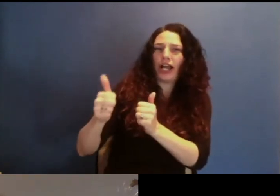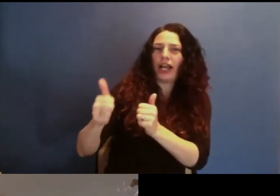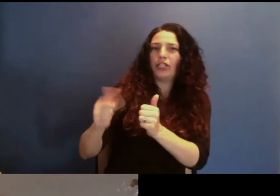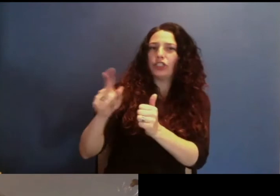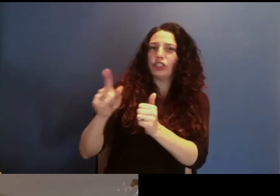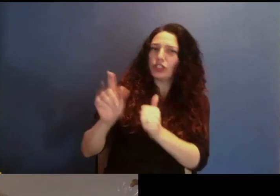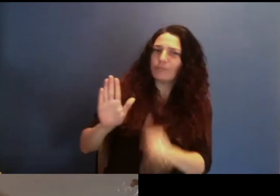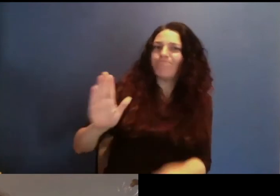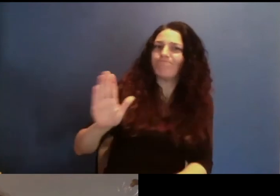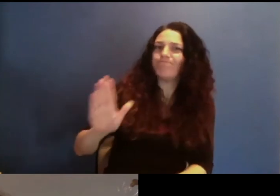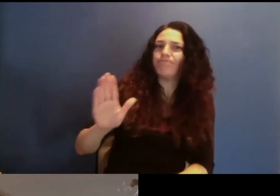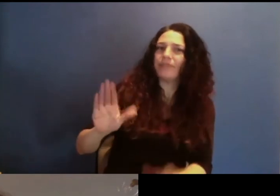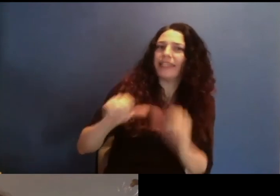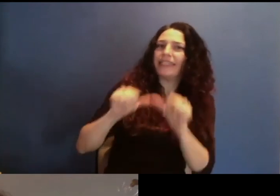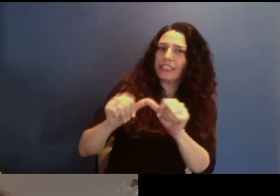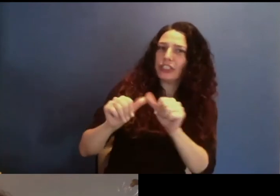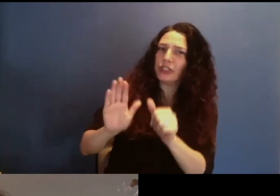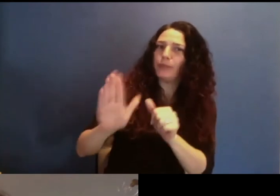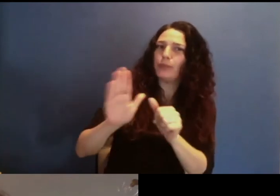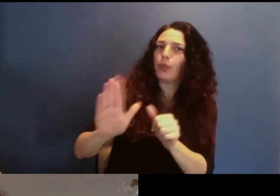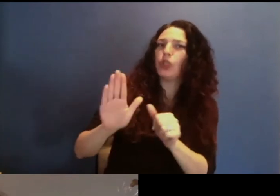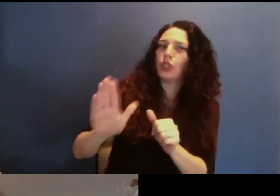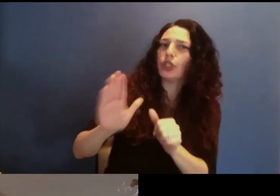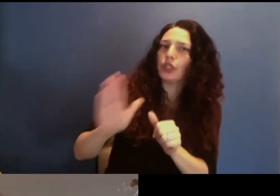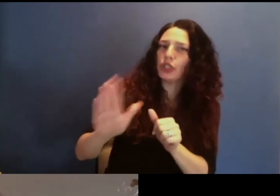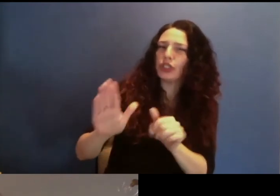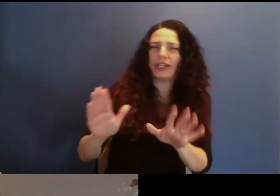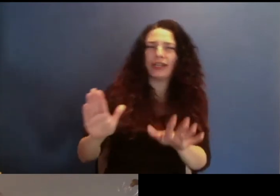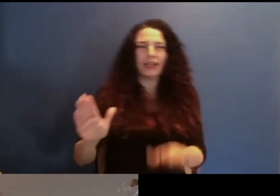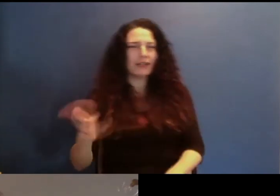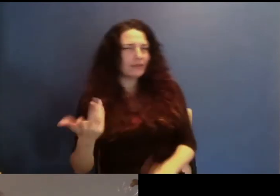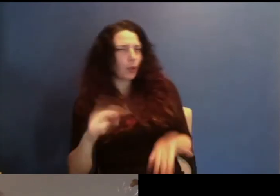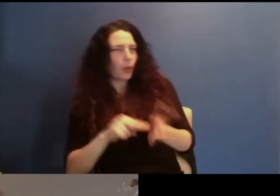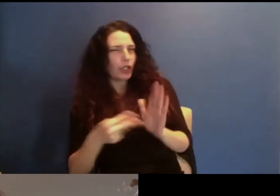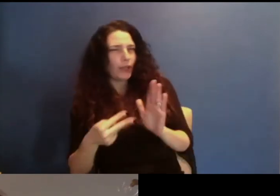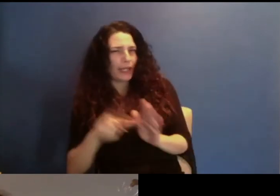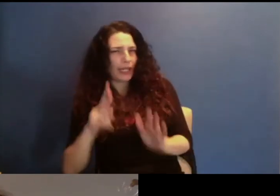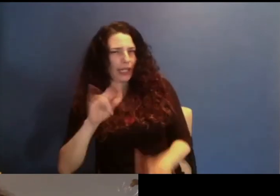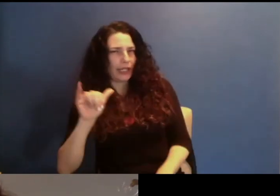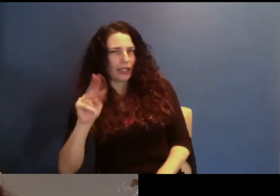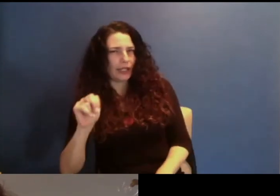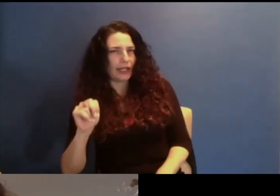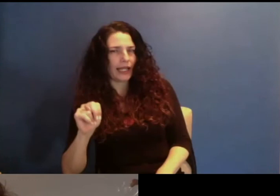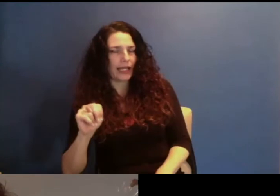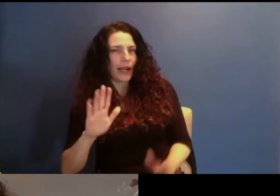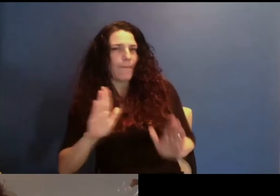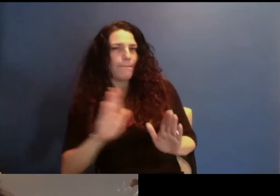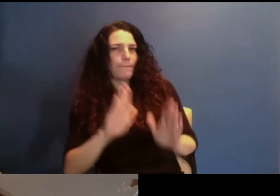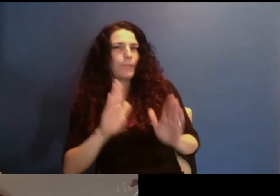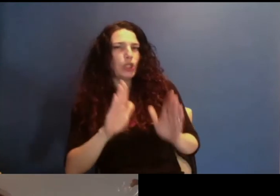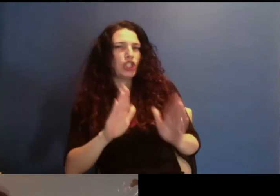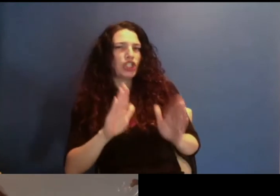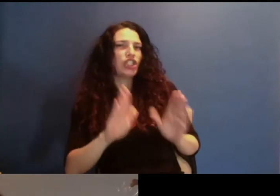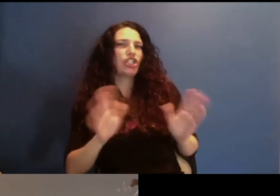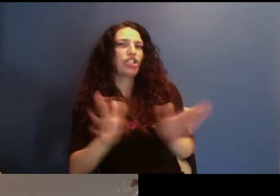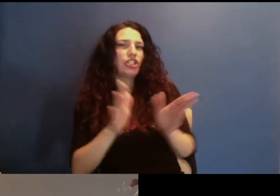what does that mean? Like how far should you push the envelope for inclusion? What does that mean? Am I being